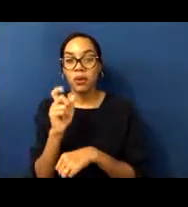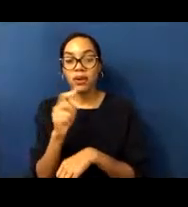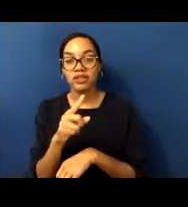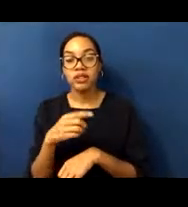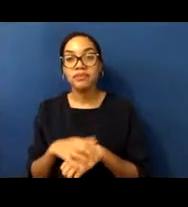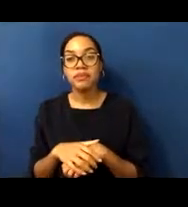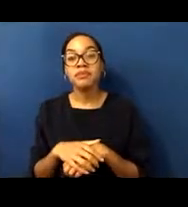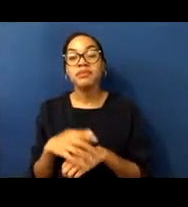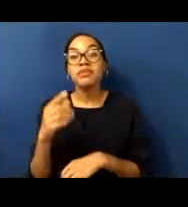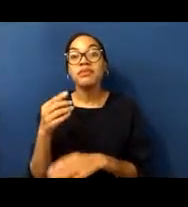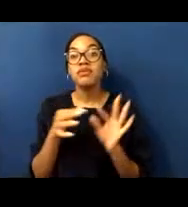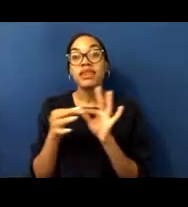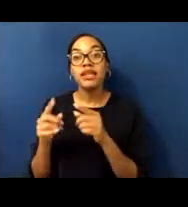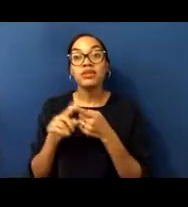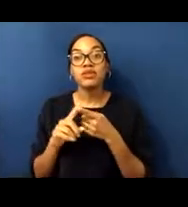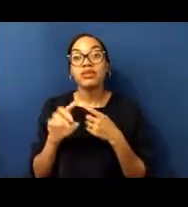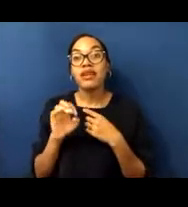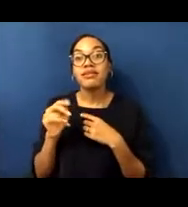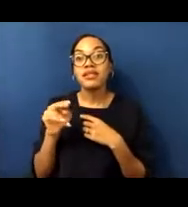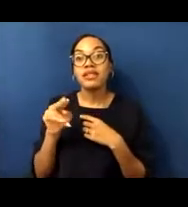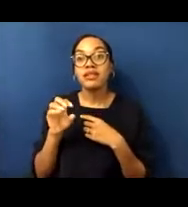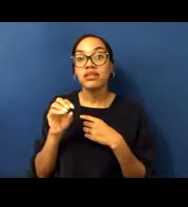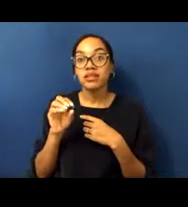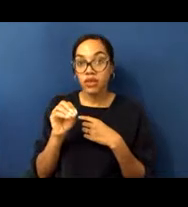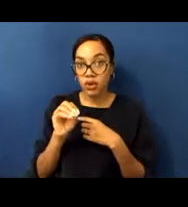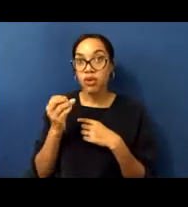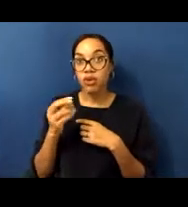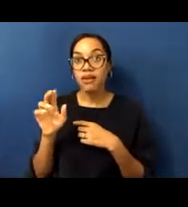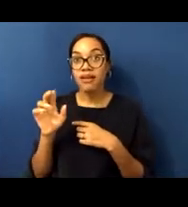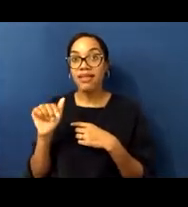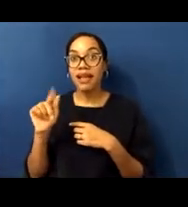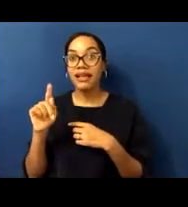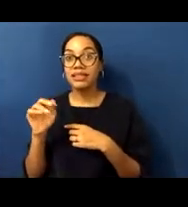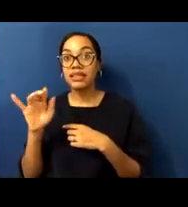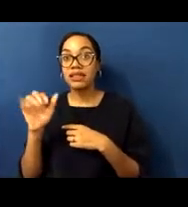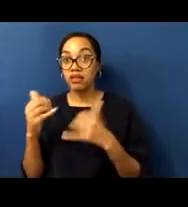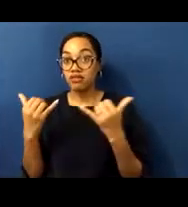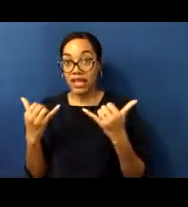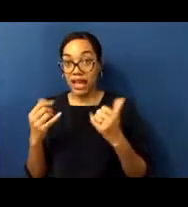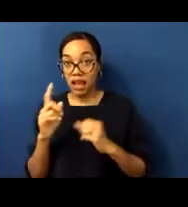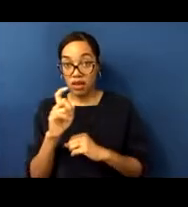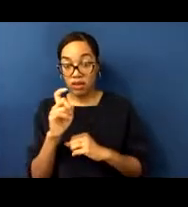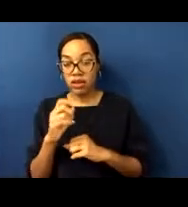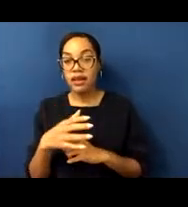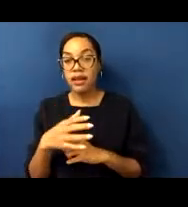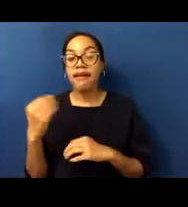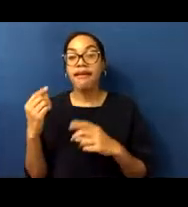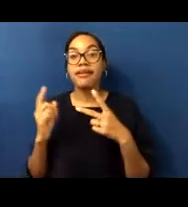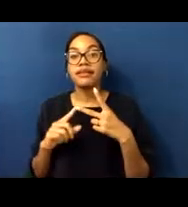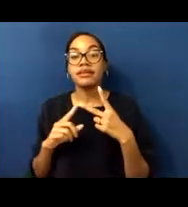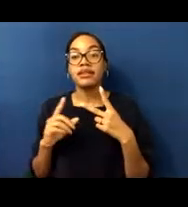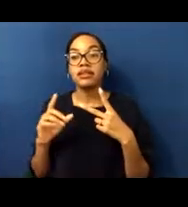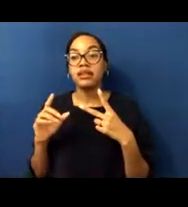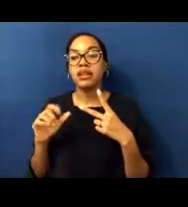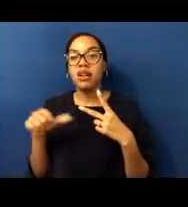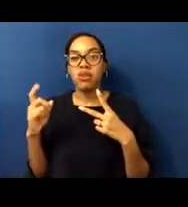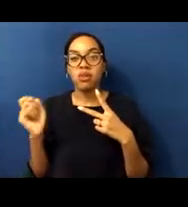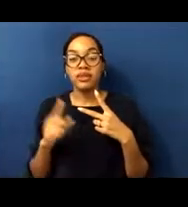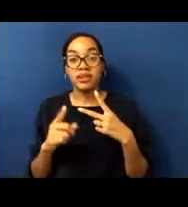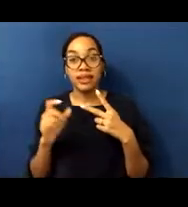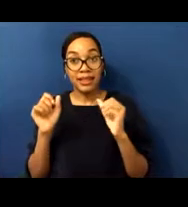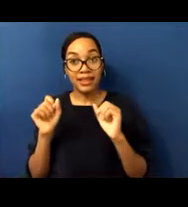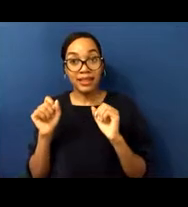La Nina. So Theodore asks, is it El Nino or La Nina right now? And then Camille asks, can El Nino,